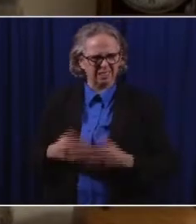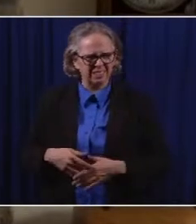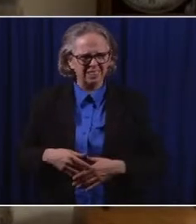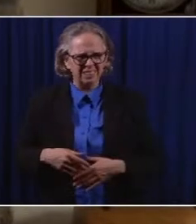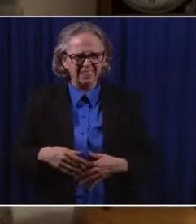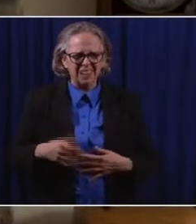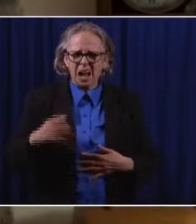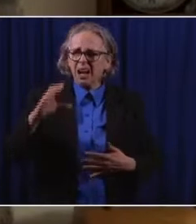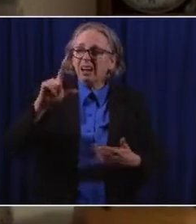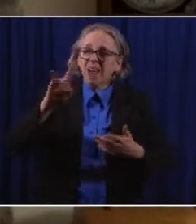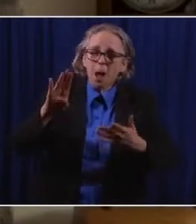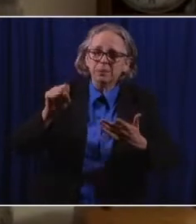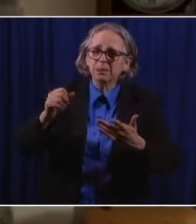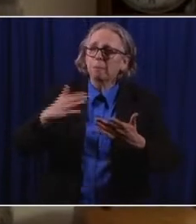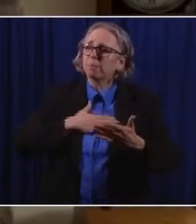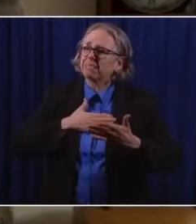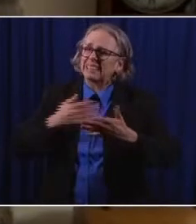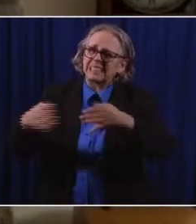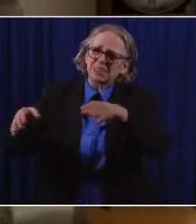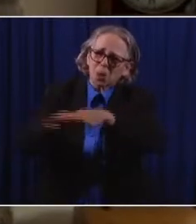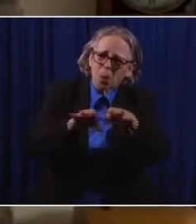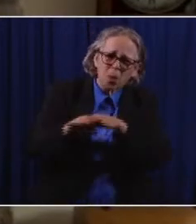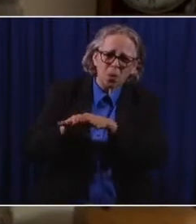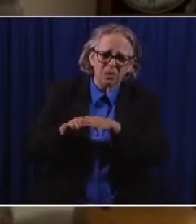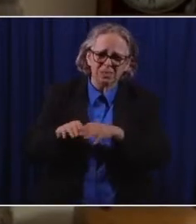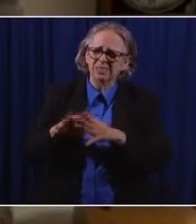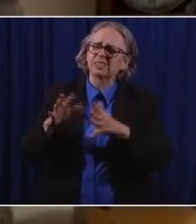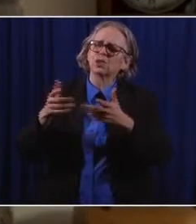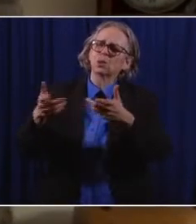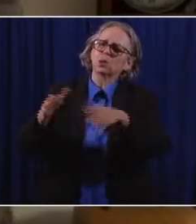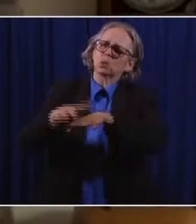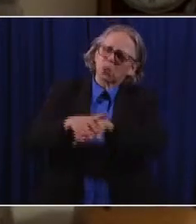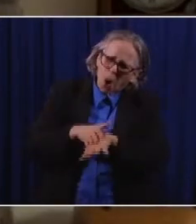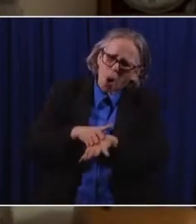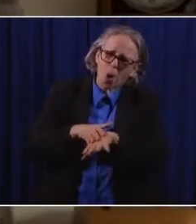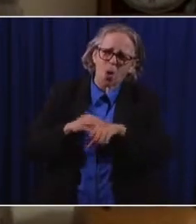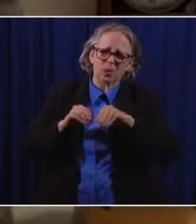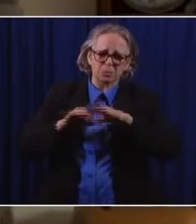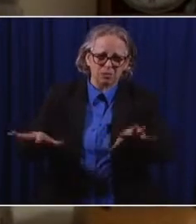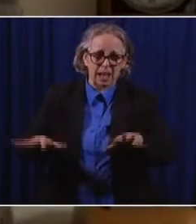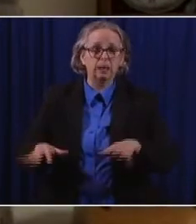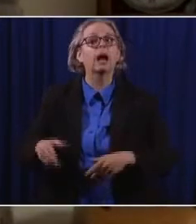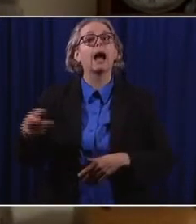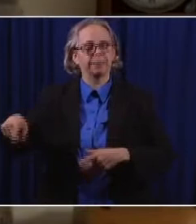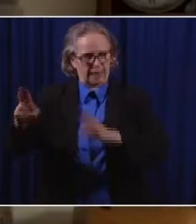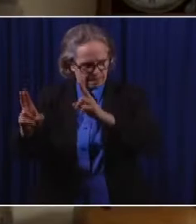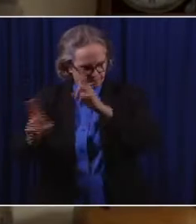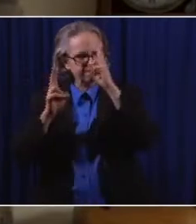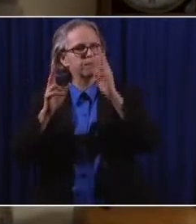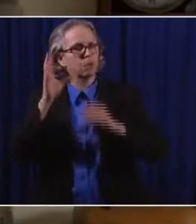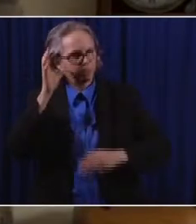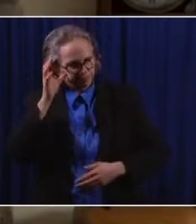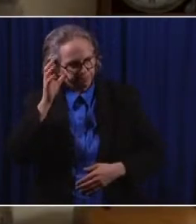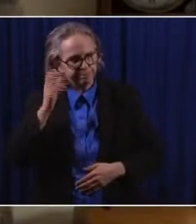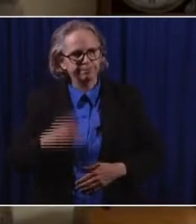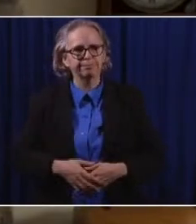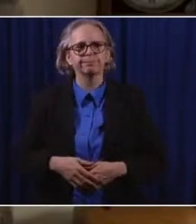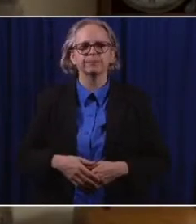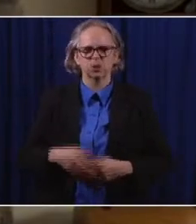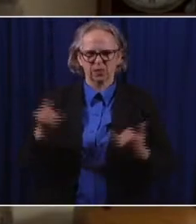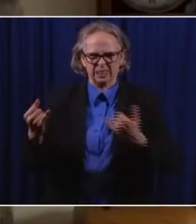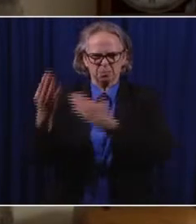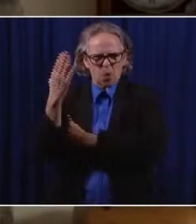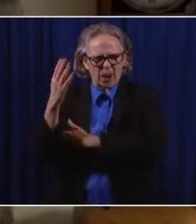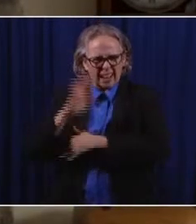the spread, and all 4 complied. As of this morning, the county had 90 active cases and